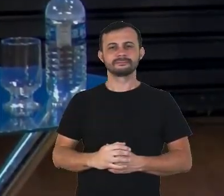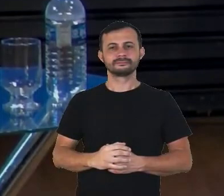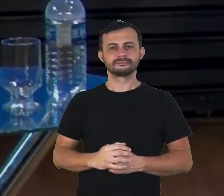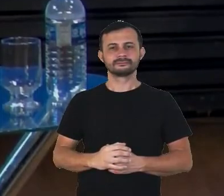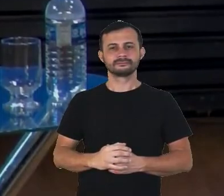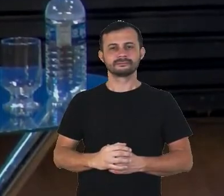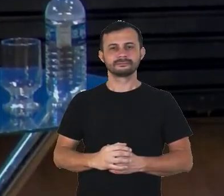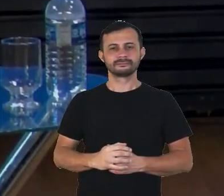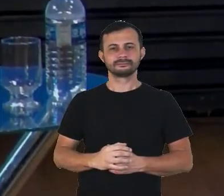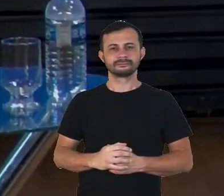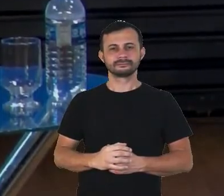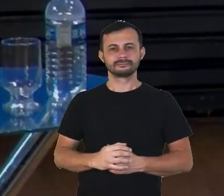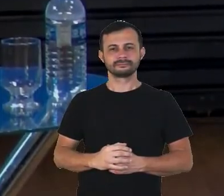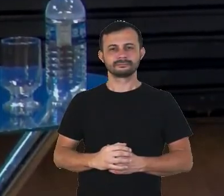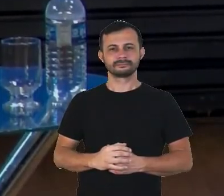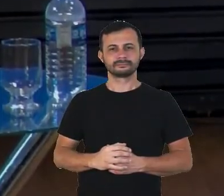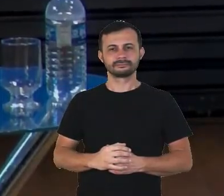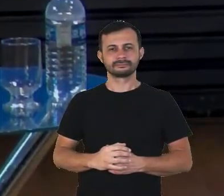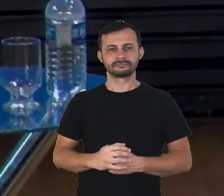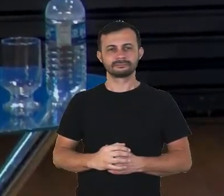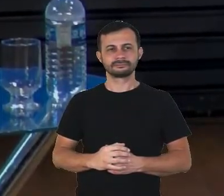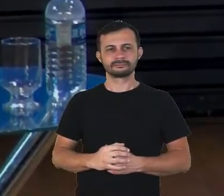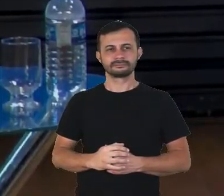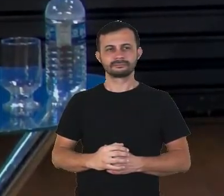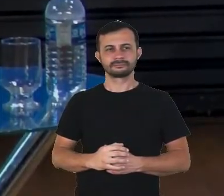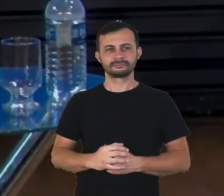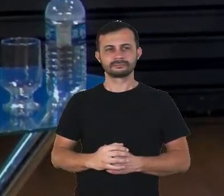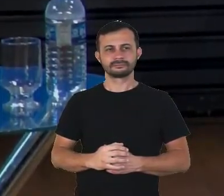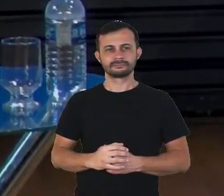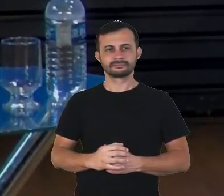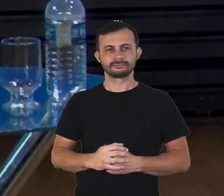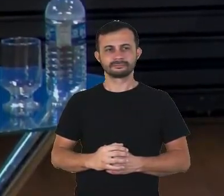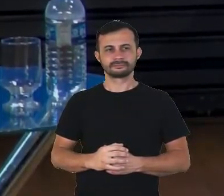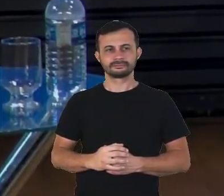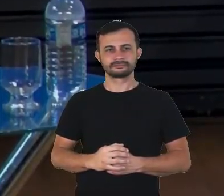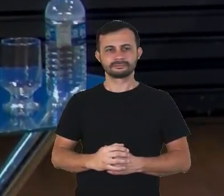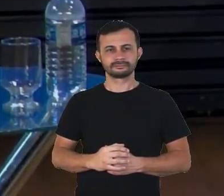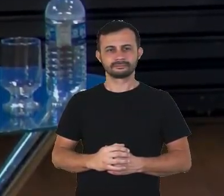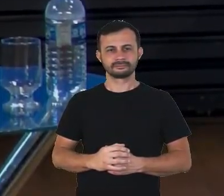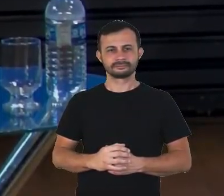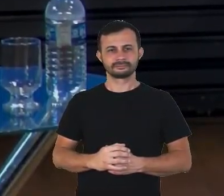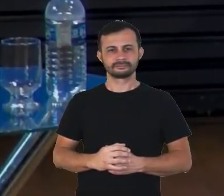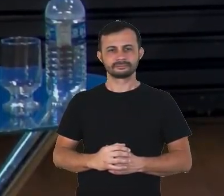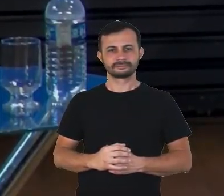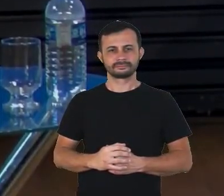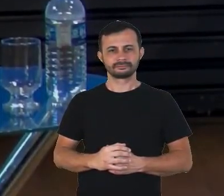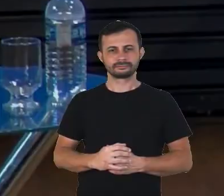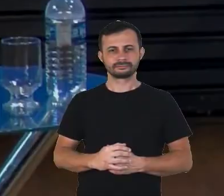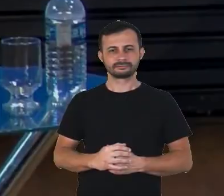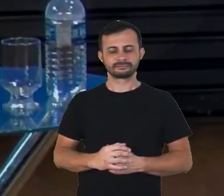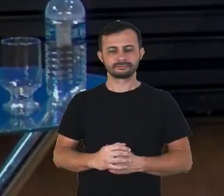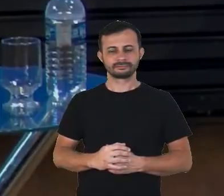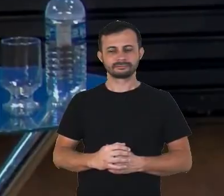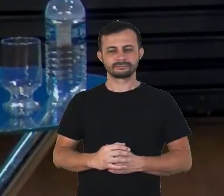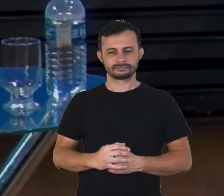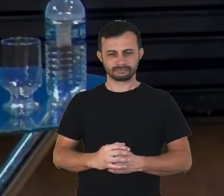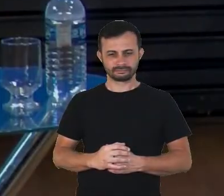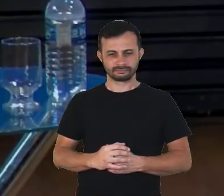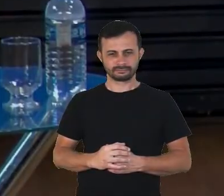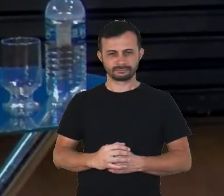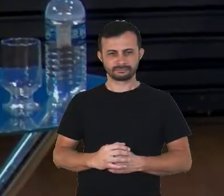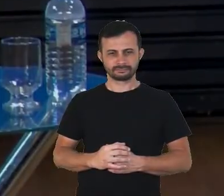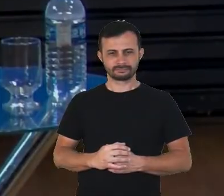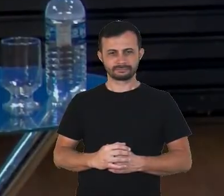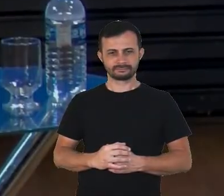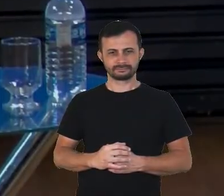your structures. And here in Brazil, we are looking to change to filter stacks, drainage stacks, we can call it whenever the name